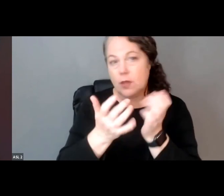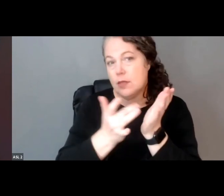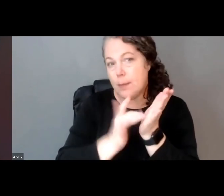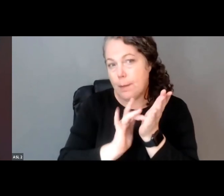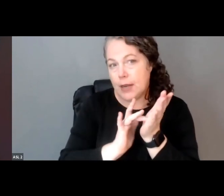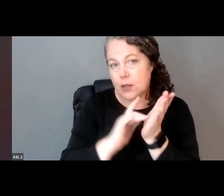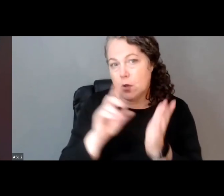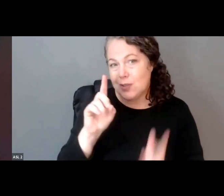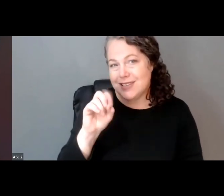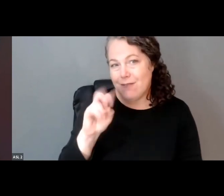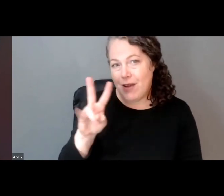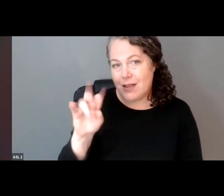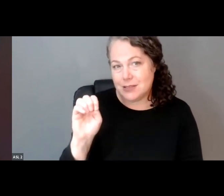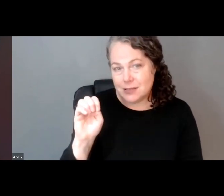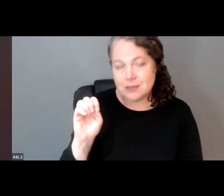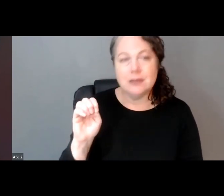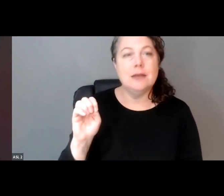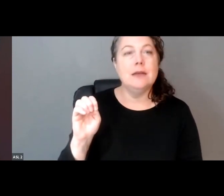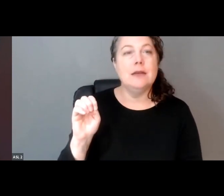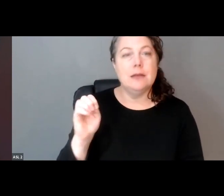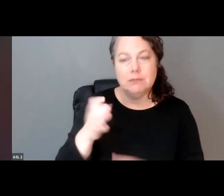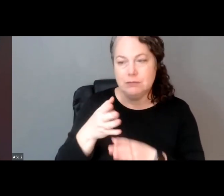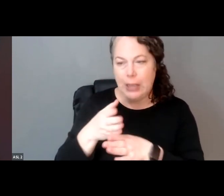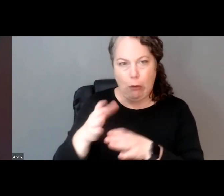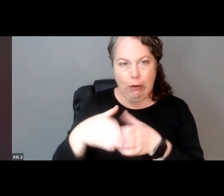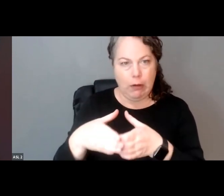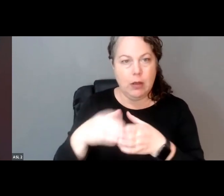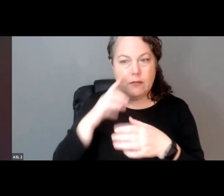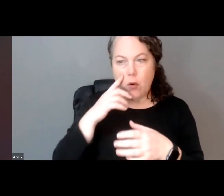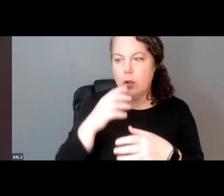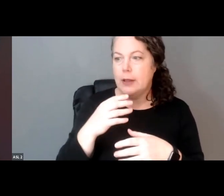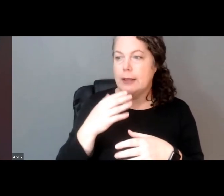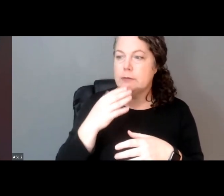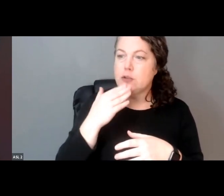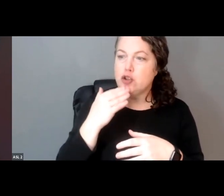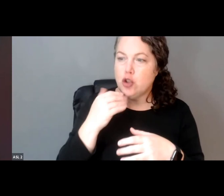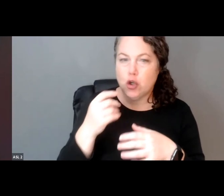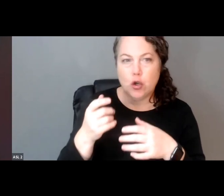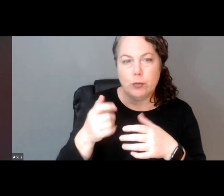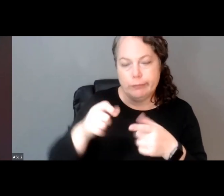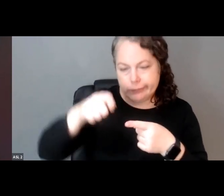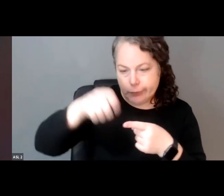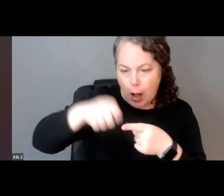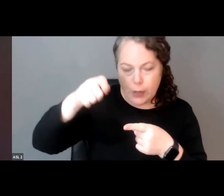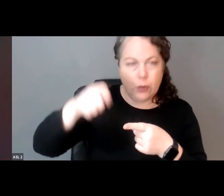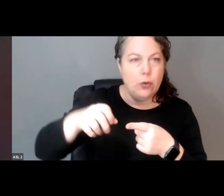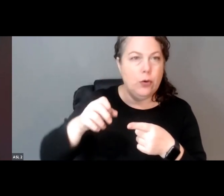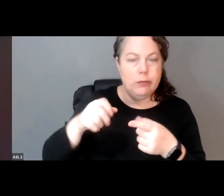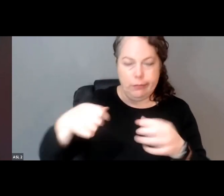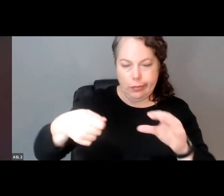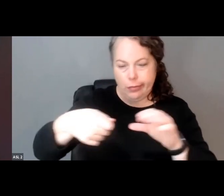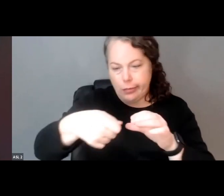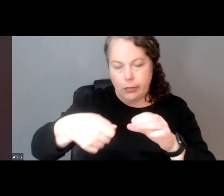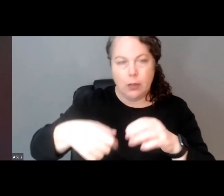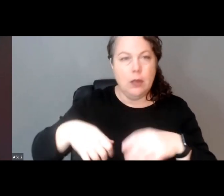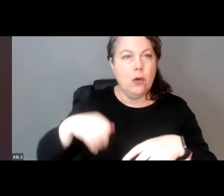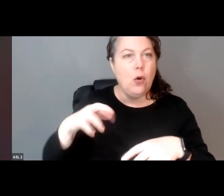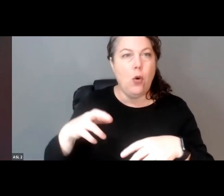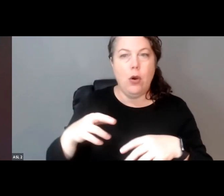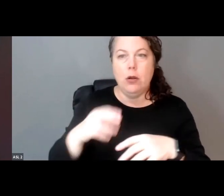whether it's for continuous glucose monitors or for remote monitoring